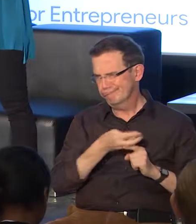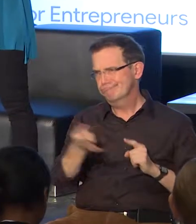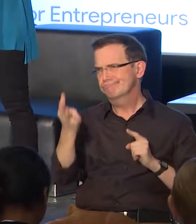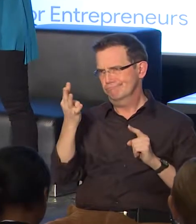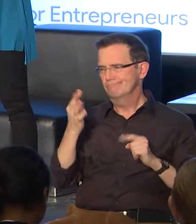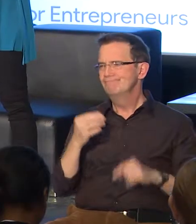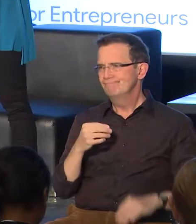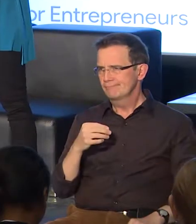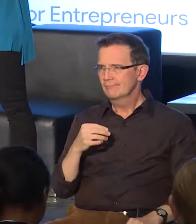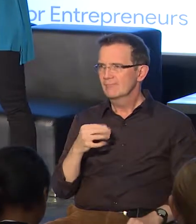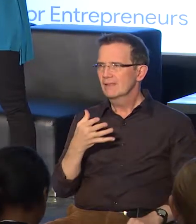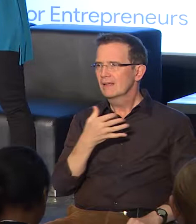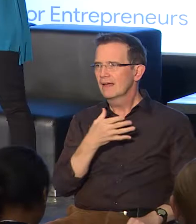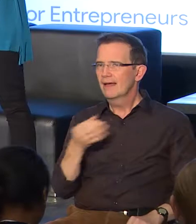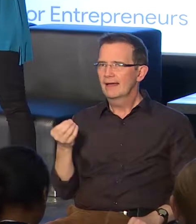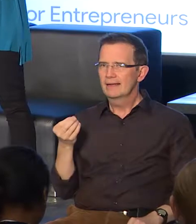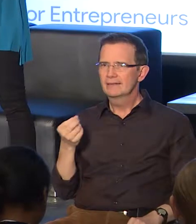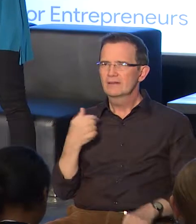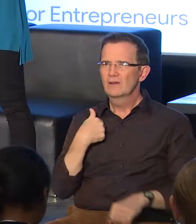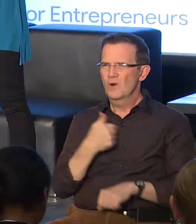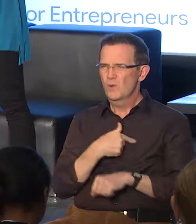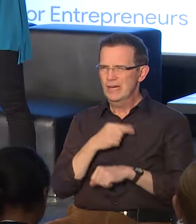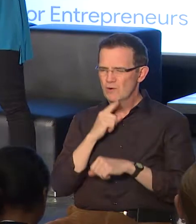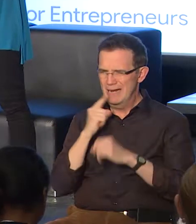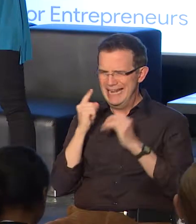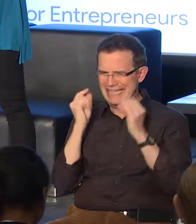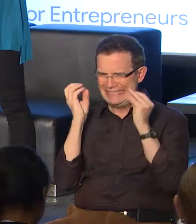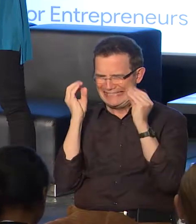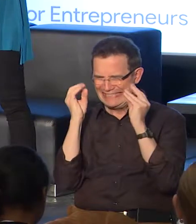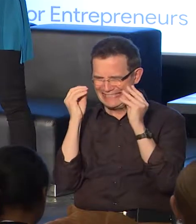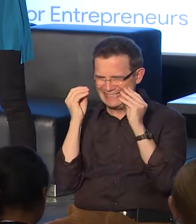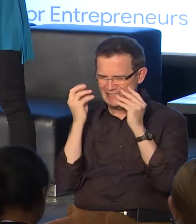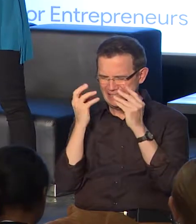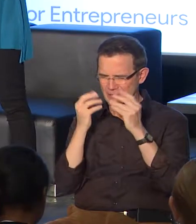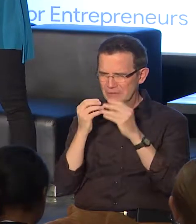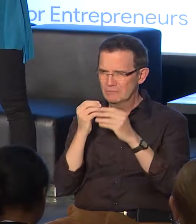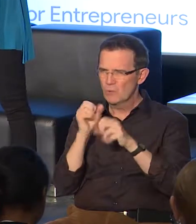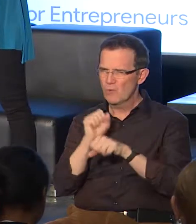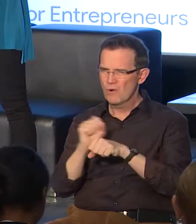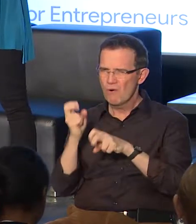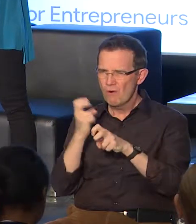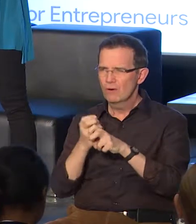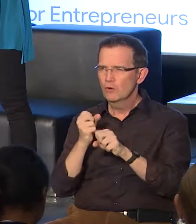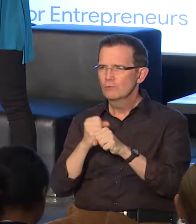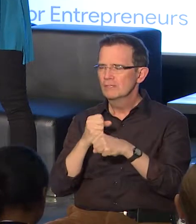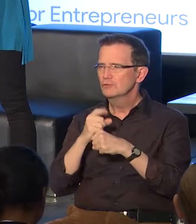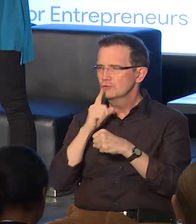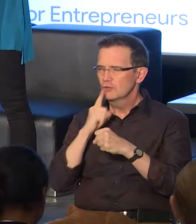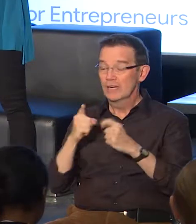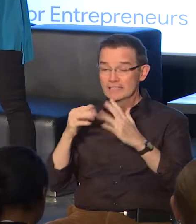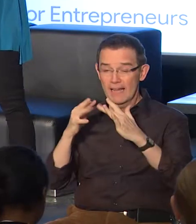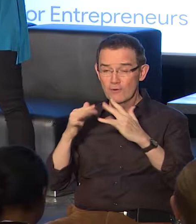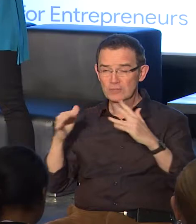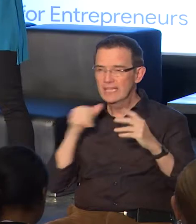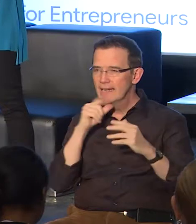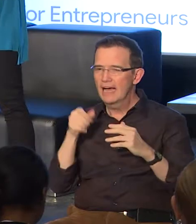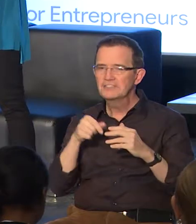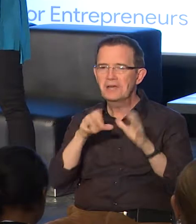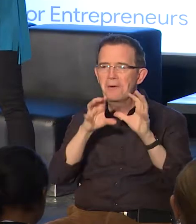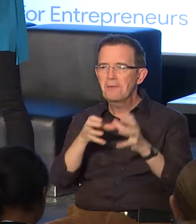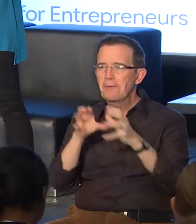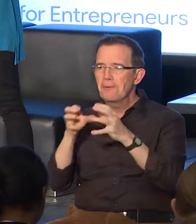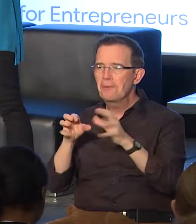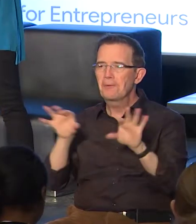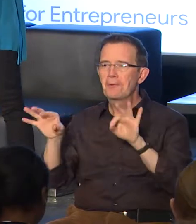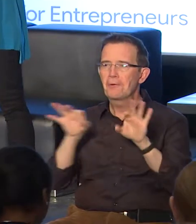We also work really hard to make sure that the breadth of diversity is represented across the board. We have an ability